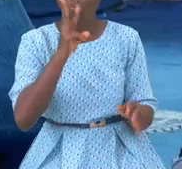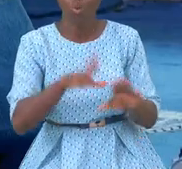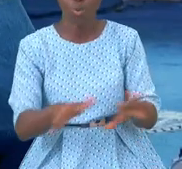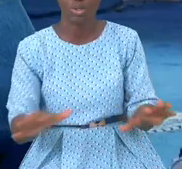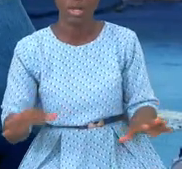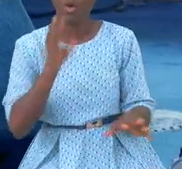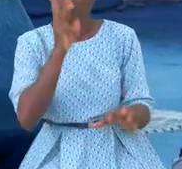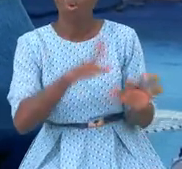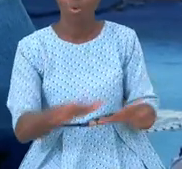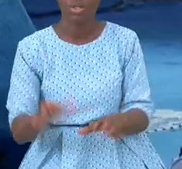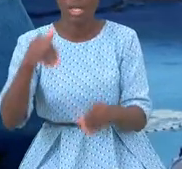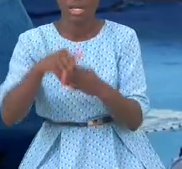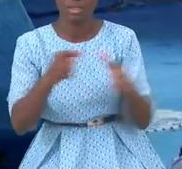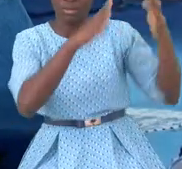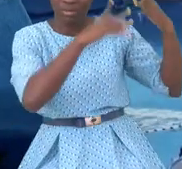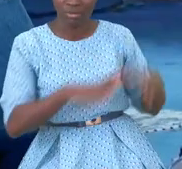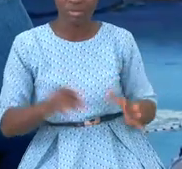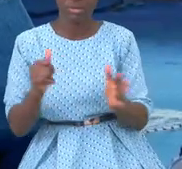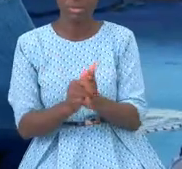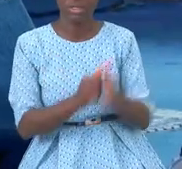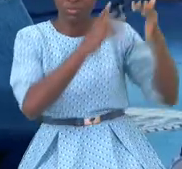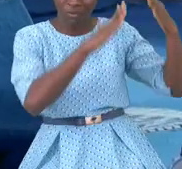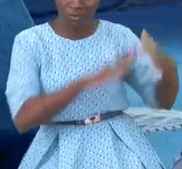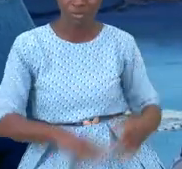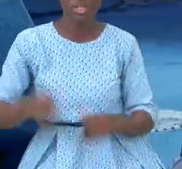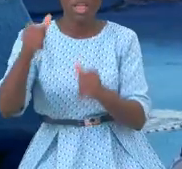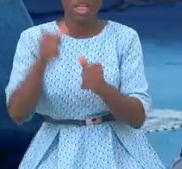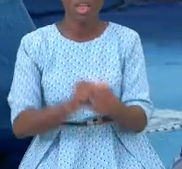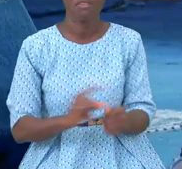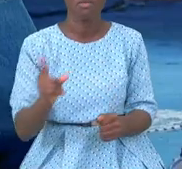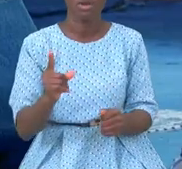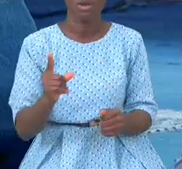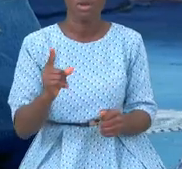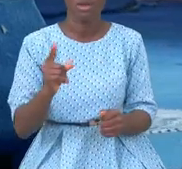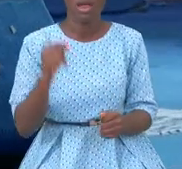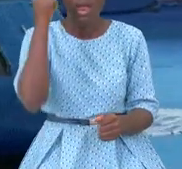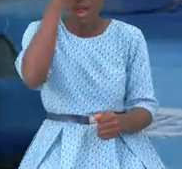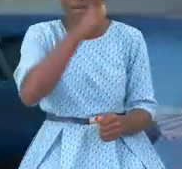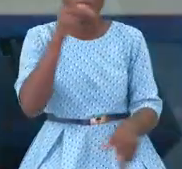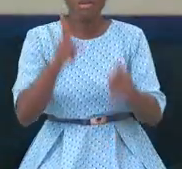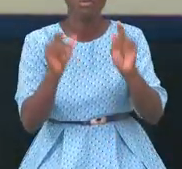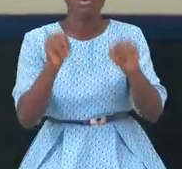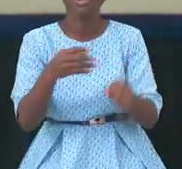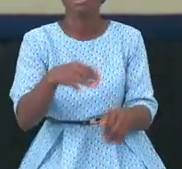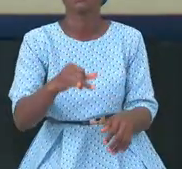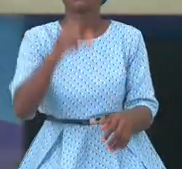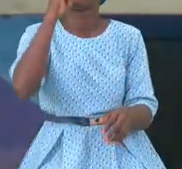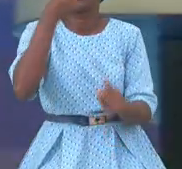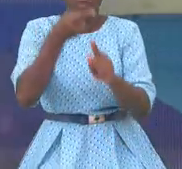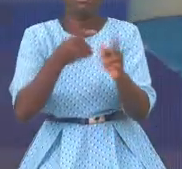Africans can drink of that water. Asians can drink of that water. Americans can drink of that